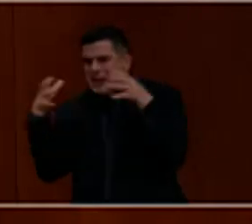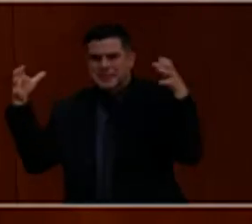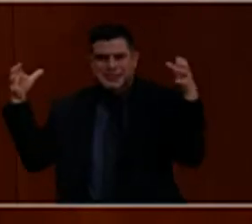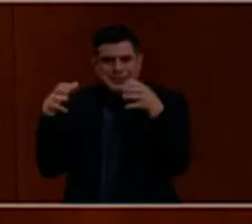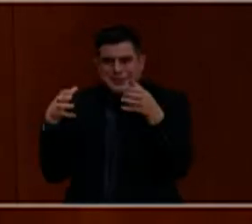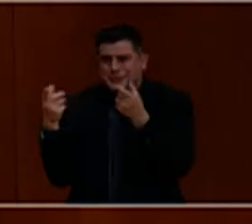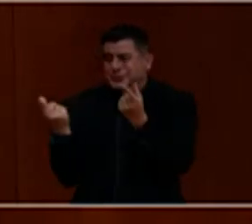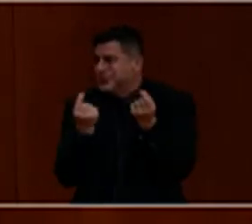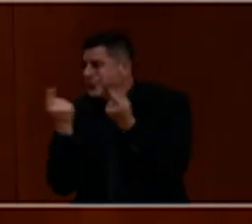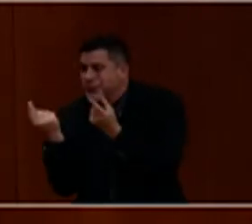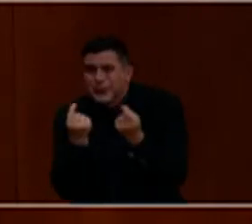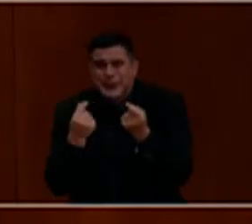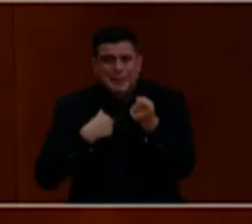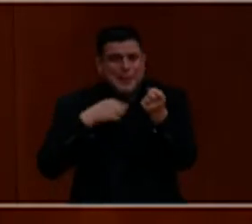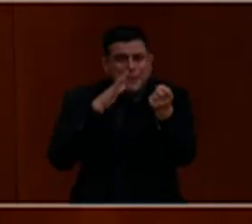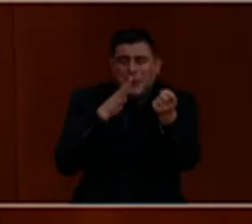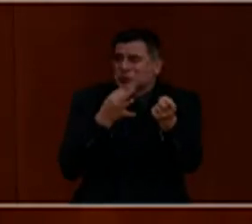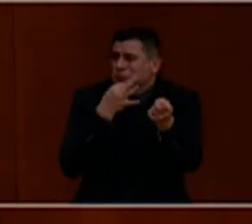it was a journey.